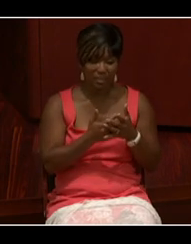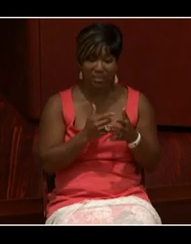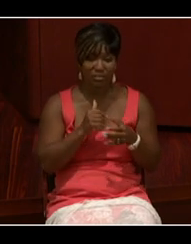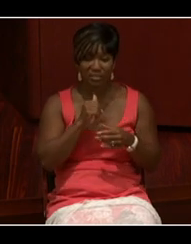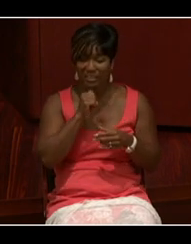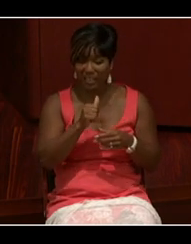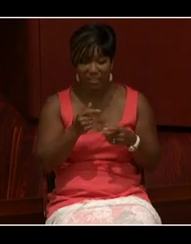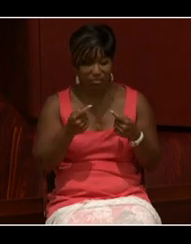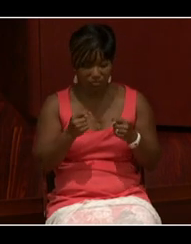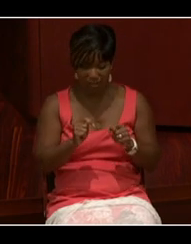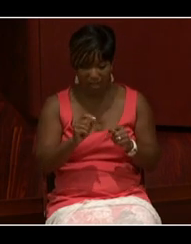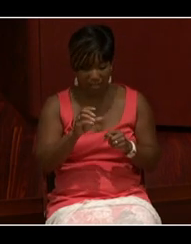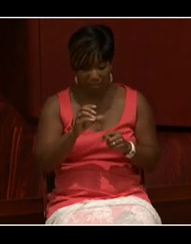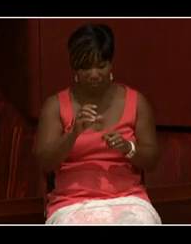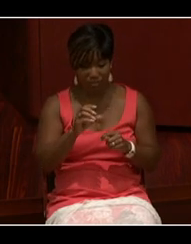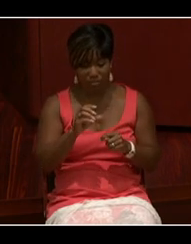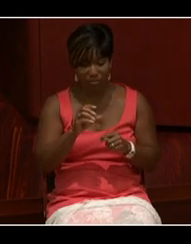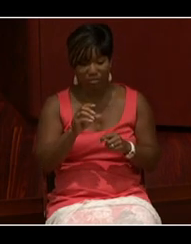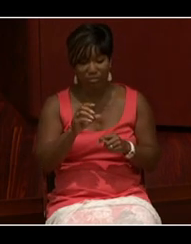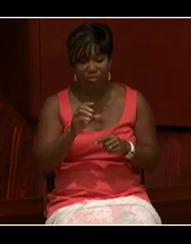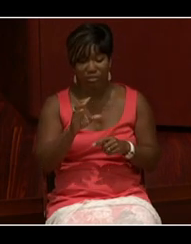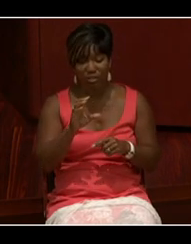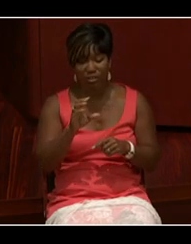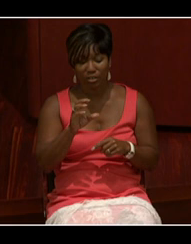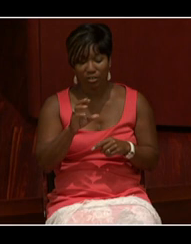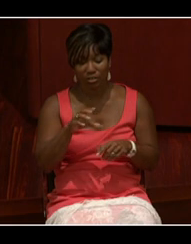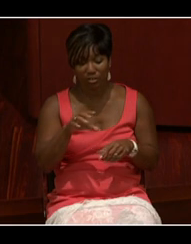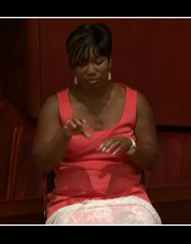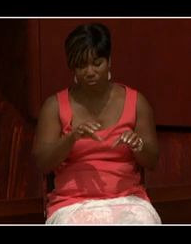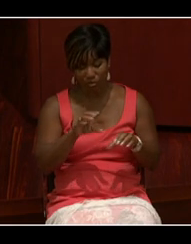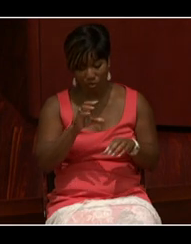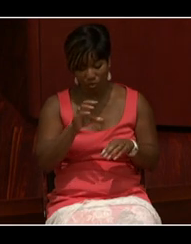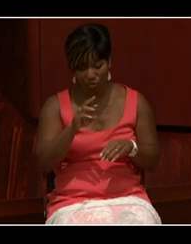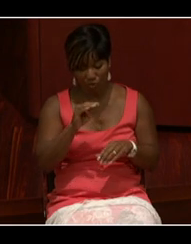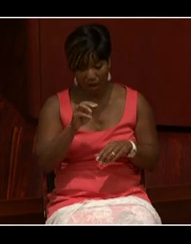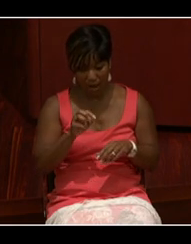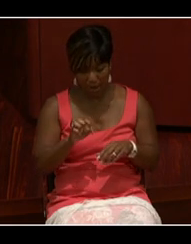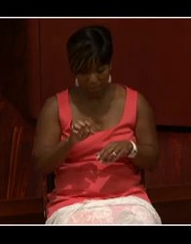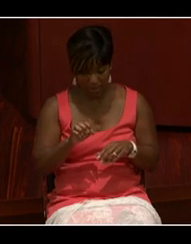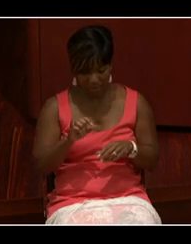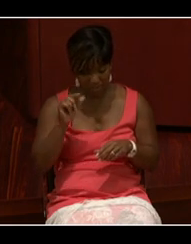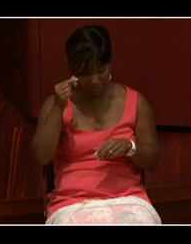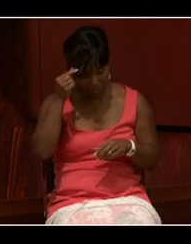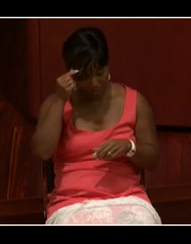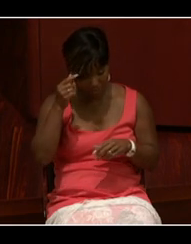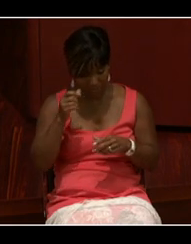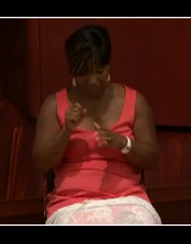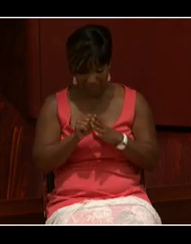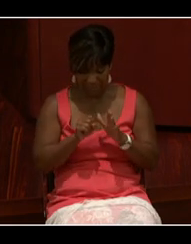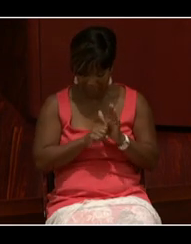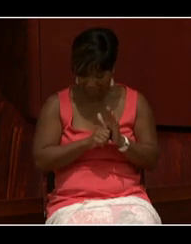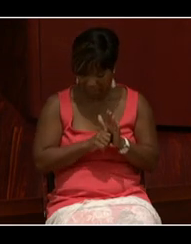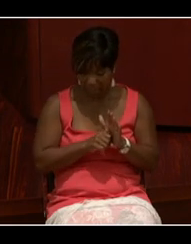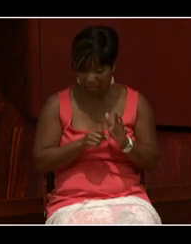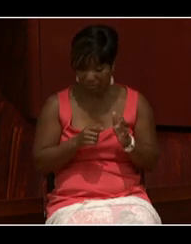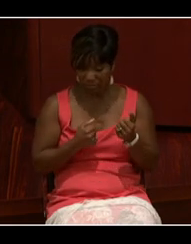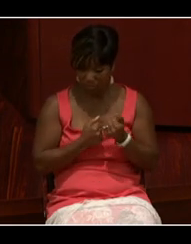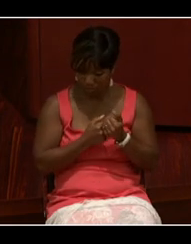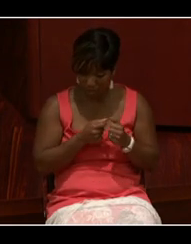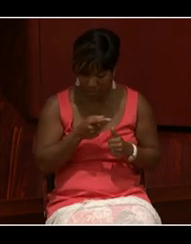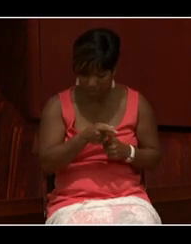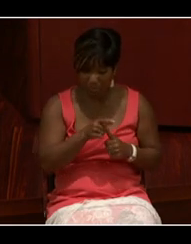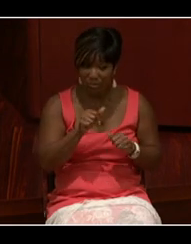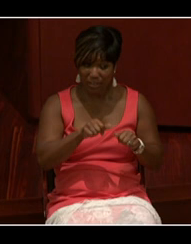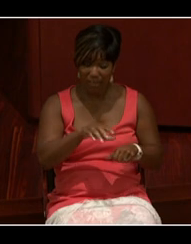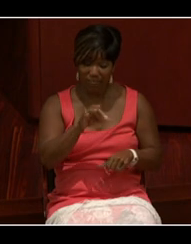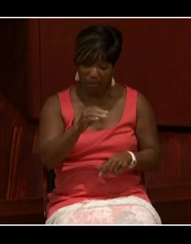any crimes. And he's vouched for by a governor of a state for his early release. So you can find some very